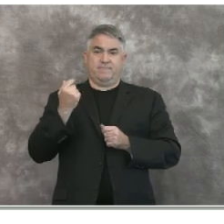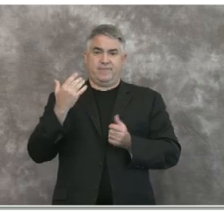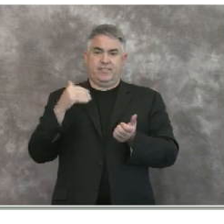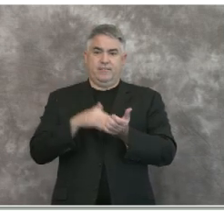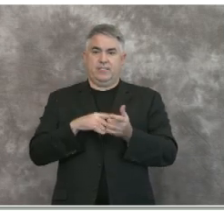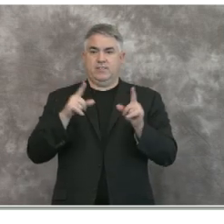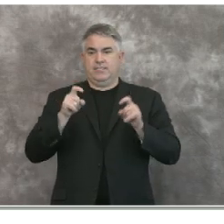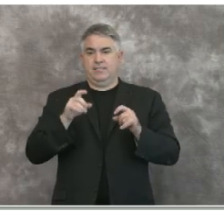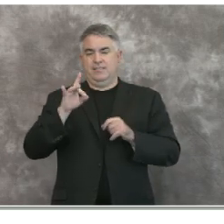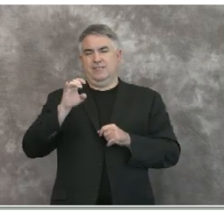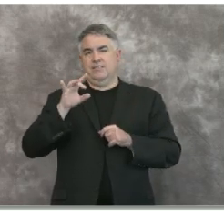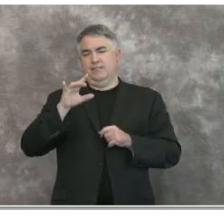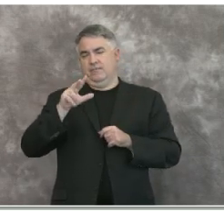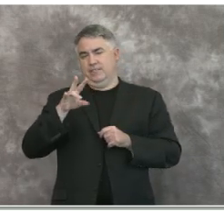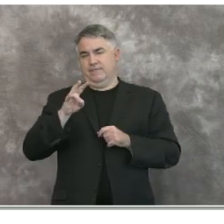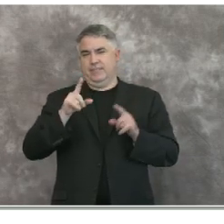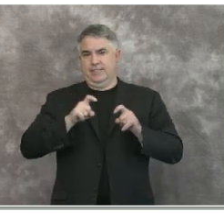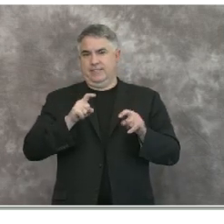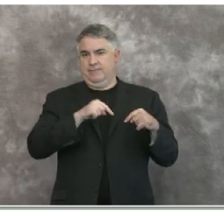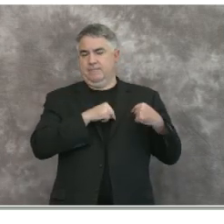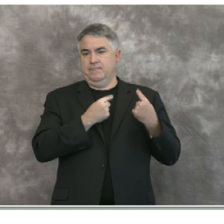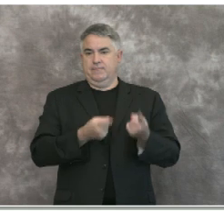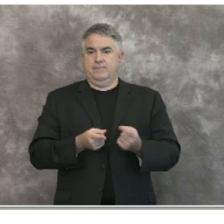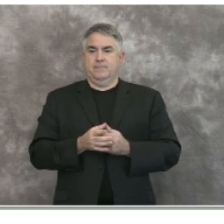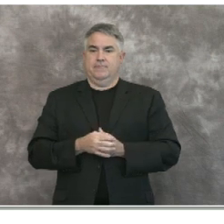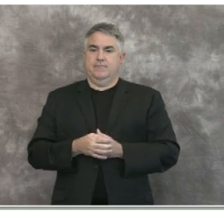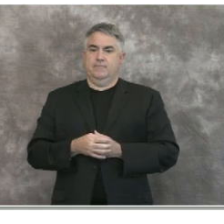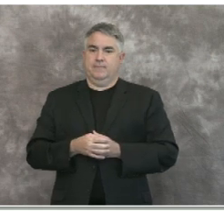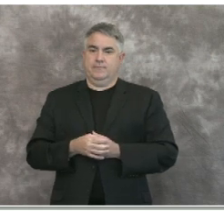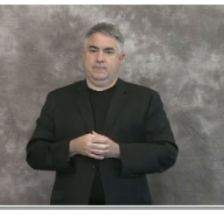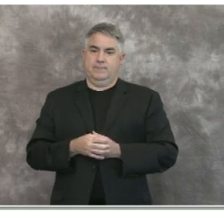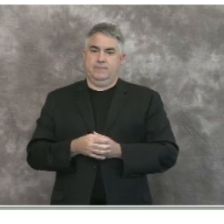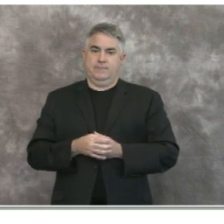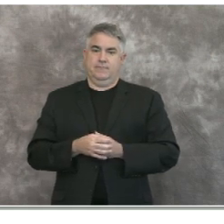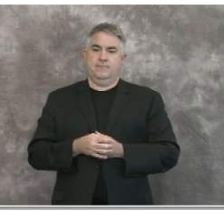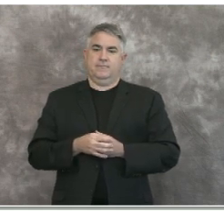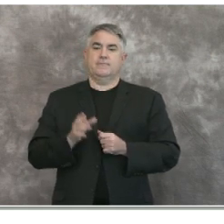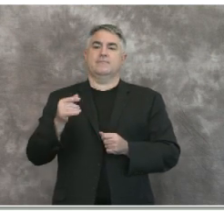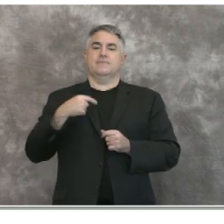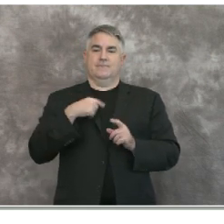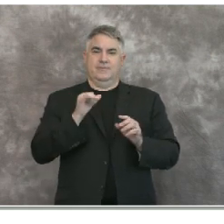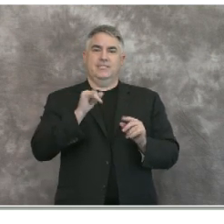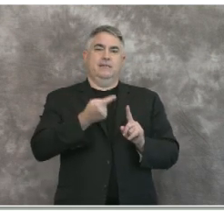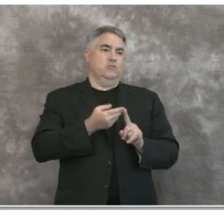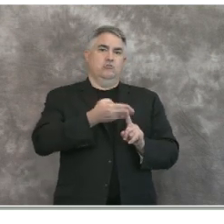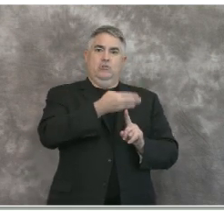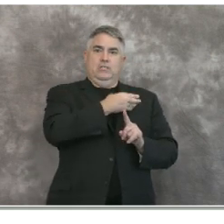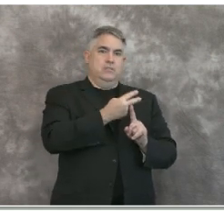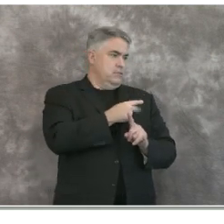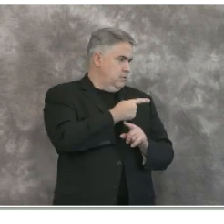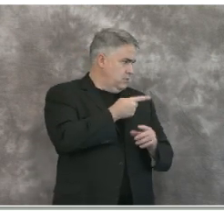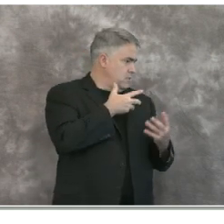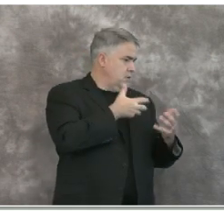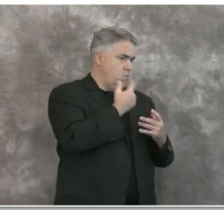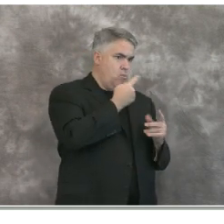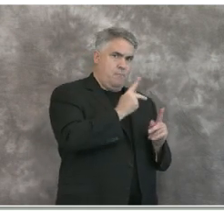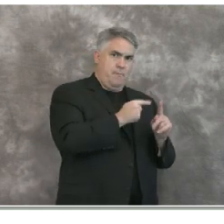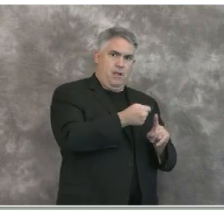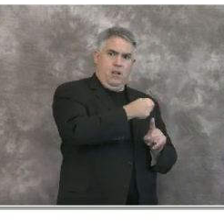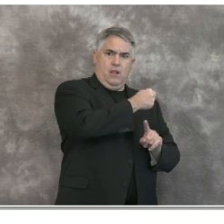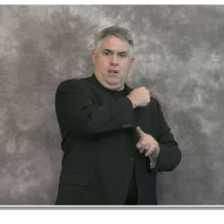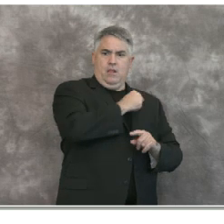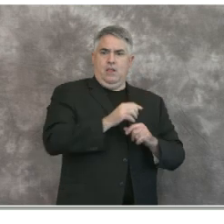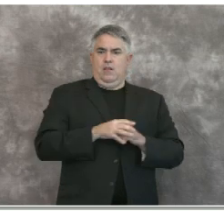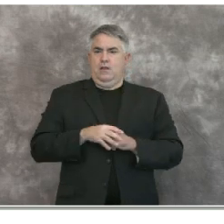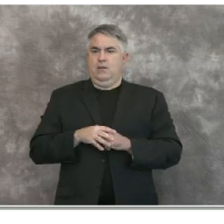115,837. Just as our testing continues to increase, our tracing capacity continues to increase. We're now at 281 contact